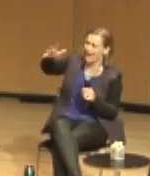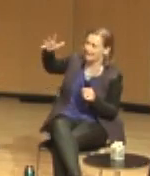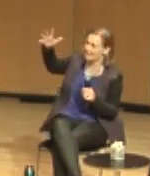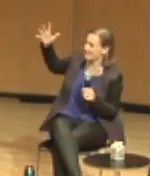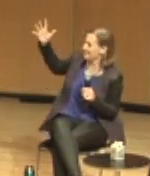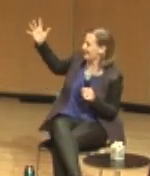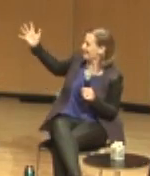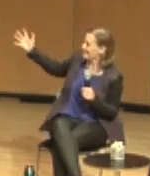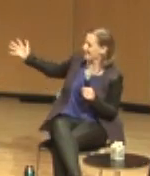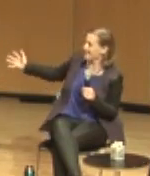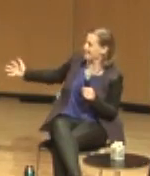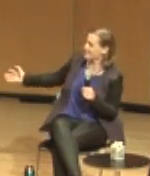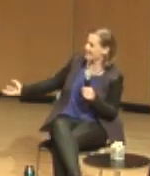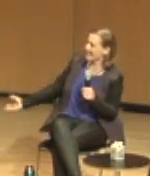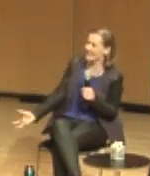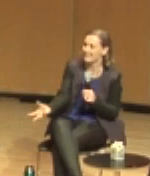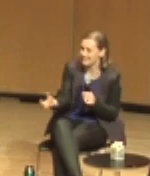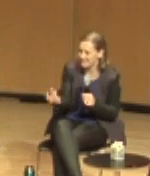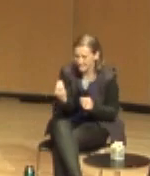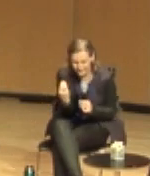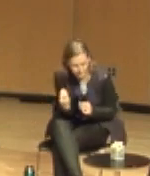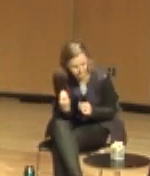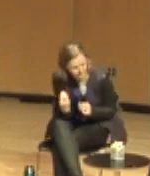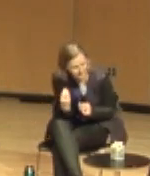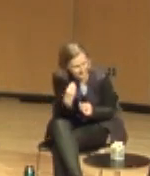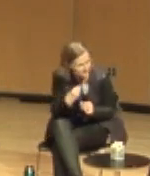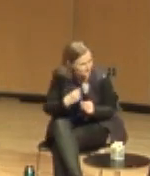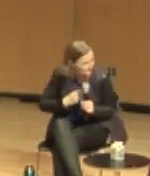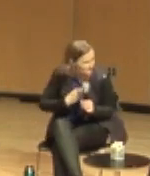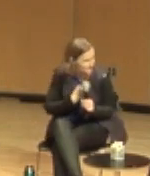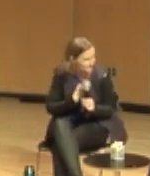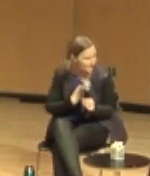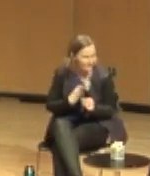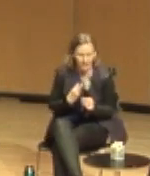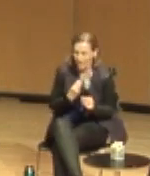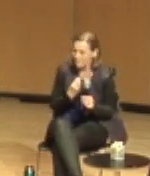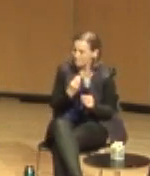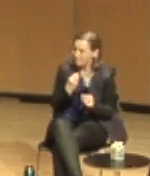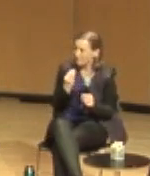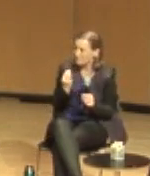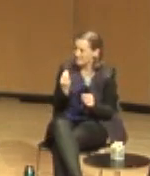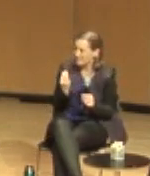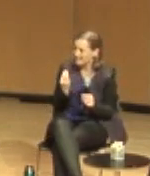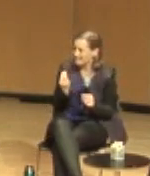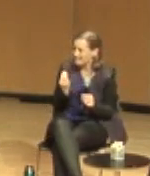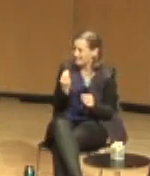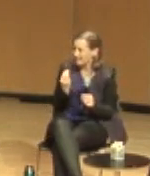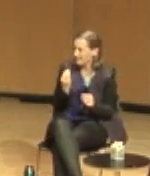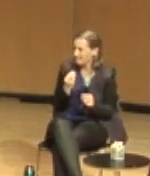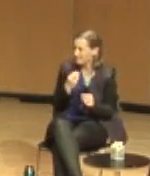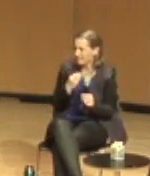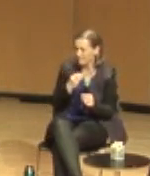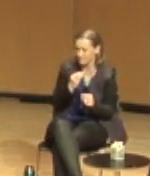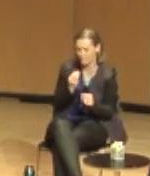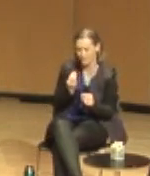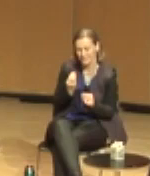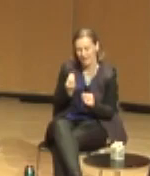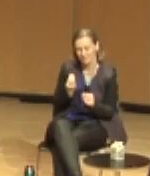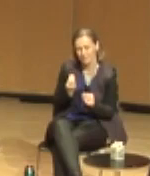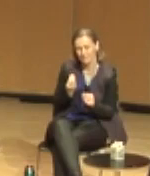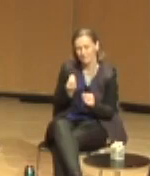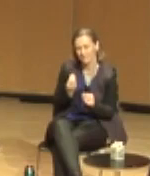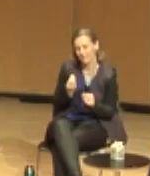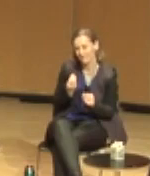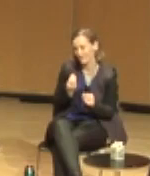sort of vast Landscapes and the like really intimate um closeness of of